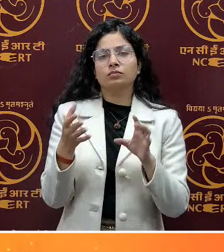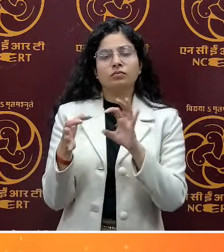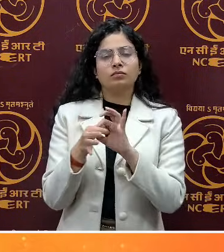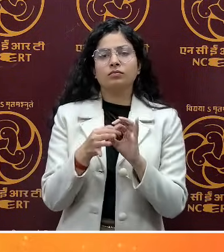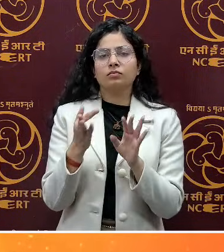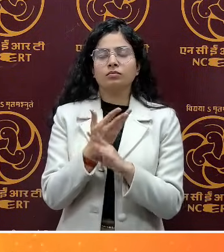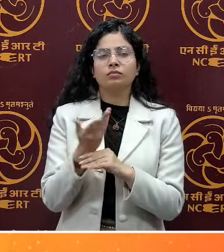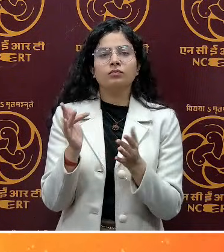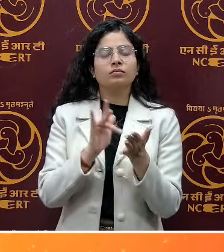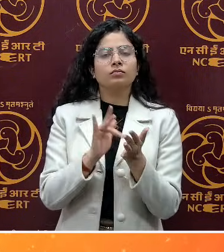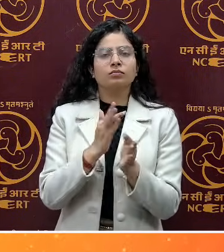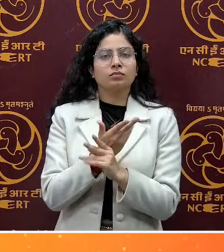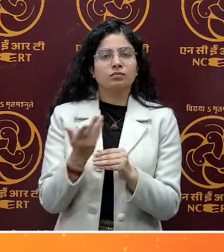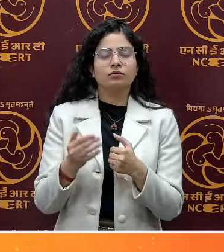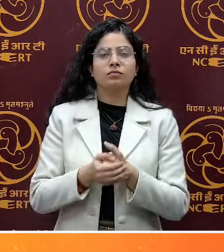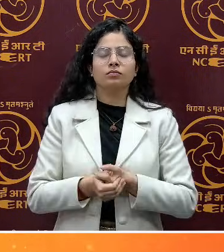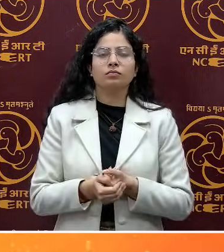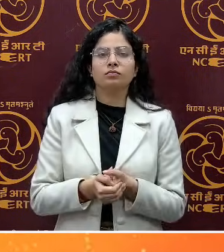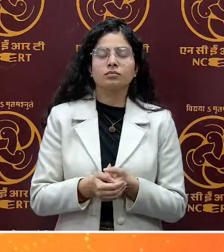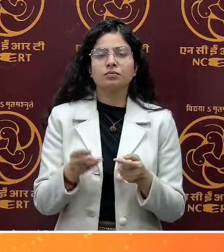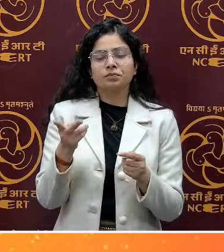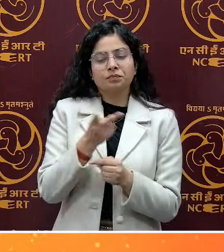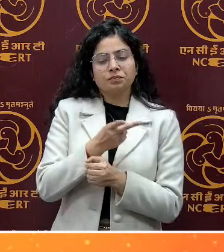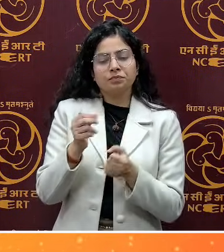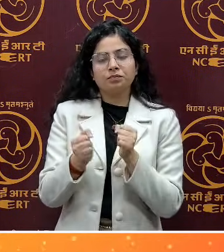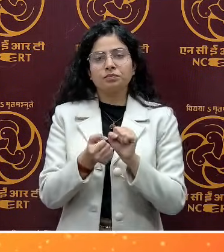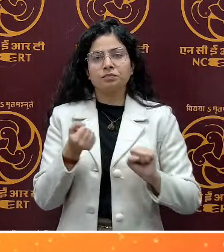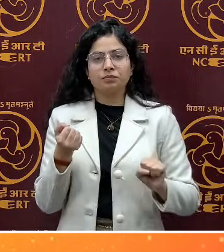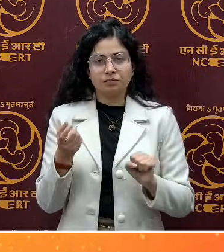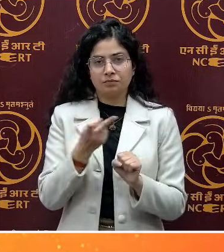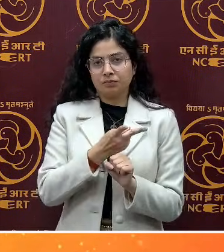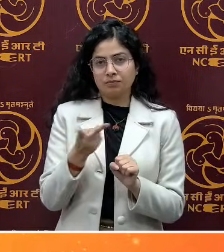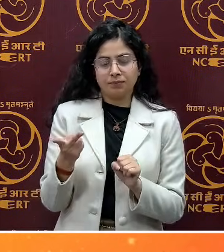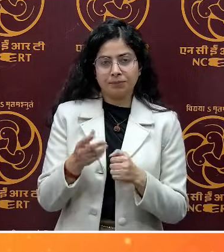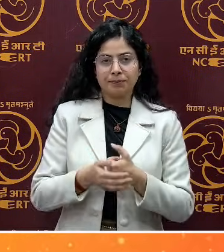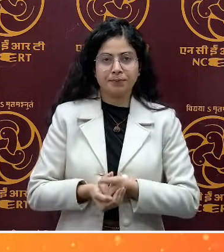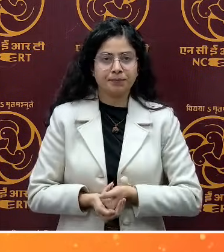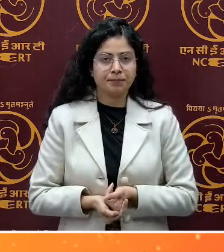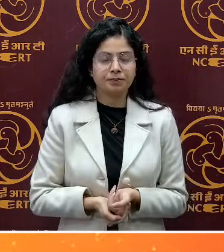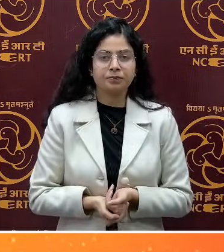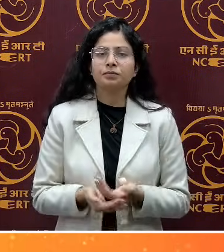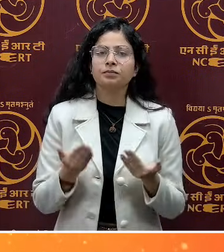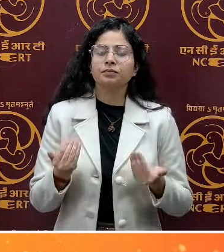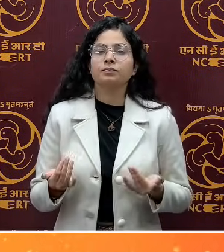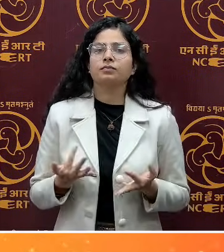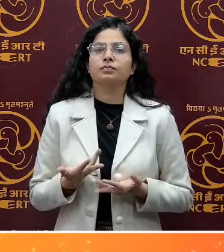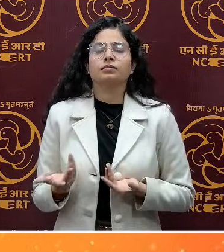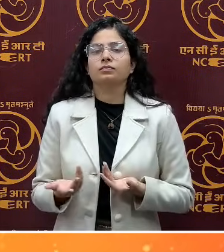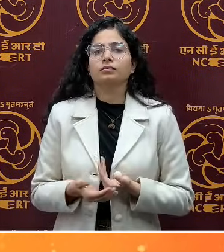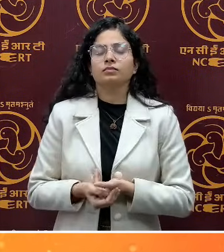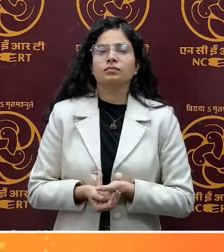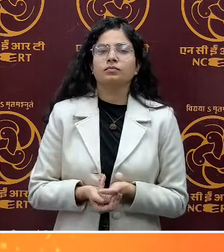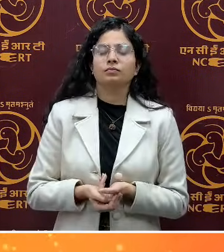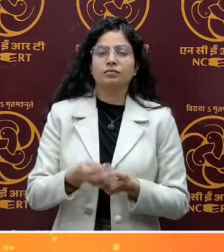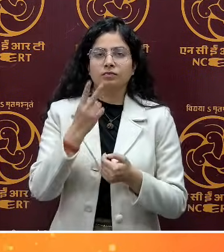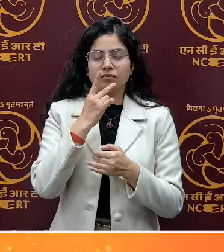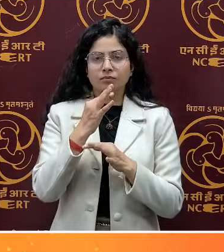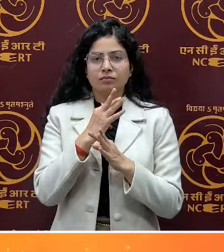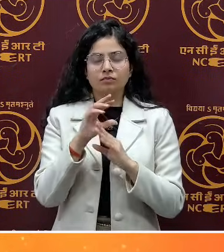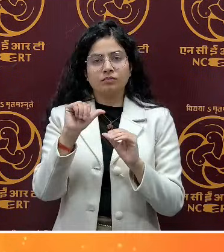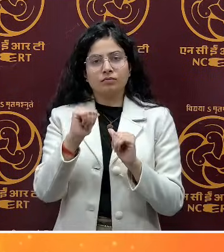comes where the competition occurs between the organism. Now, see, every